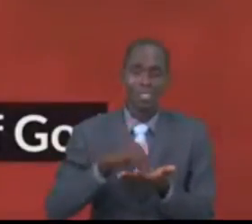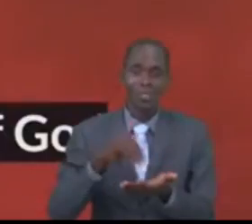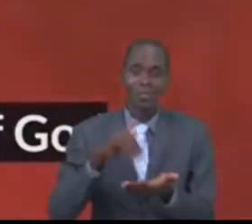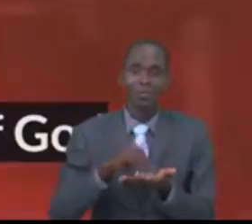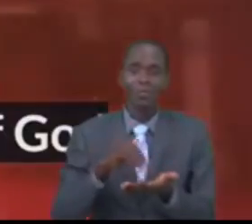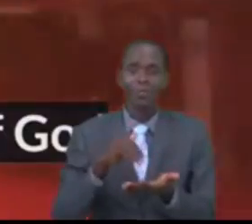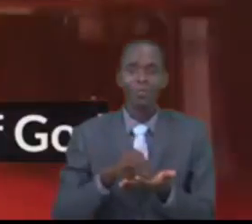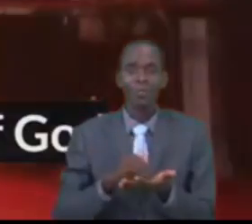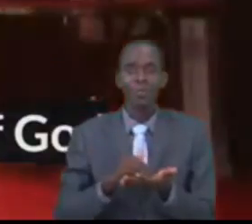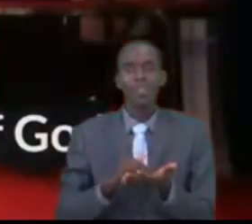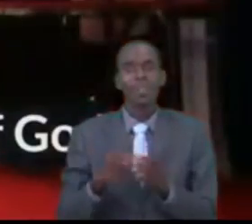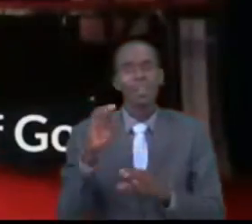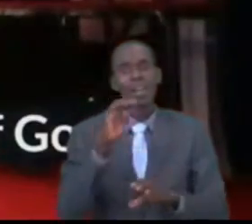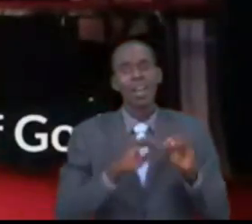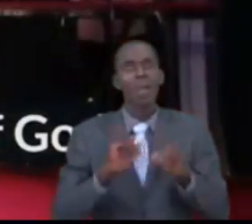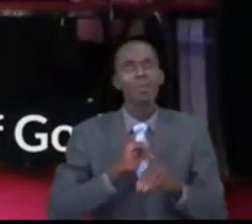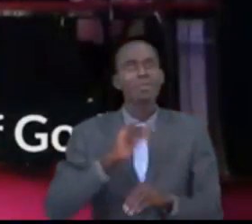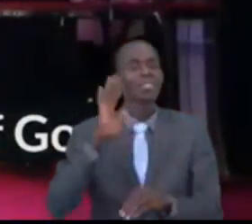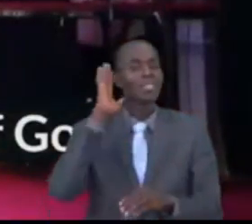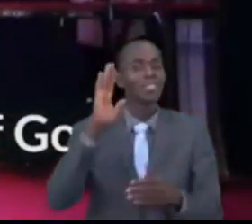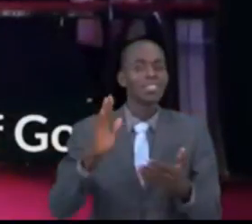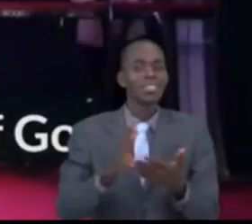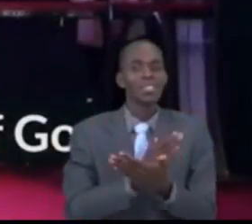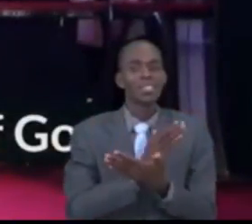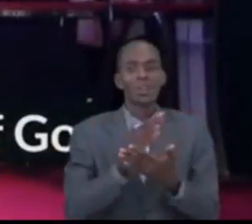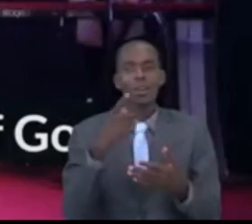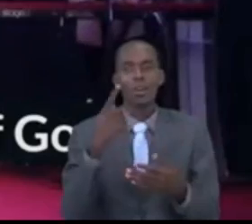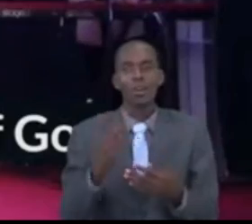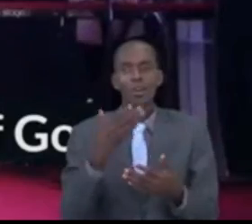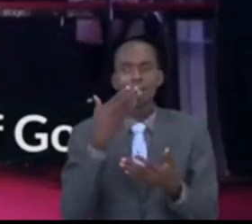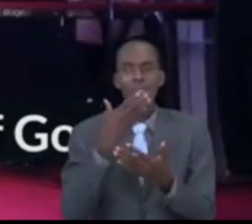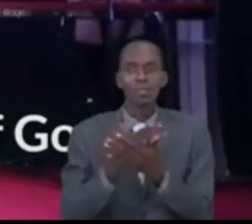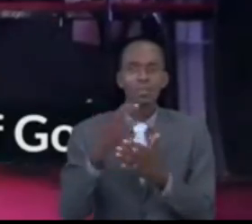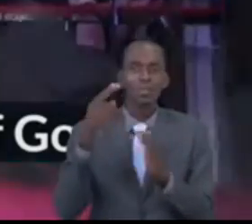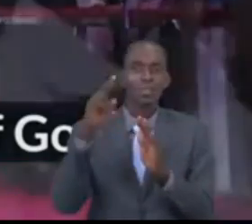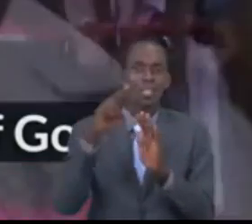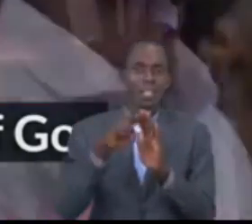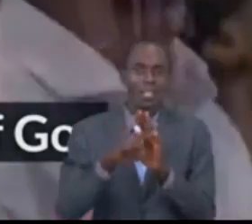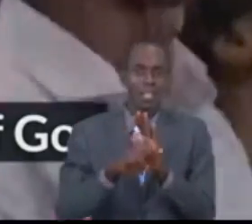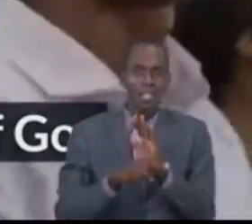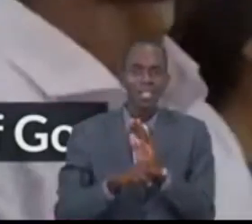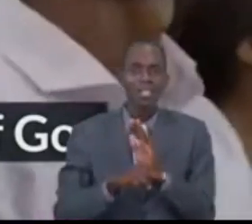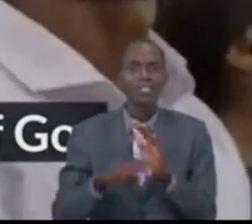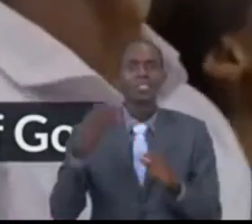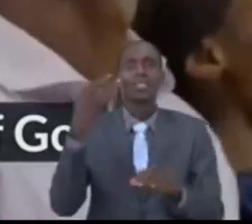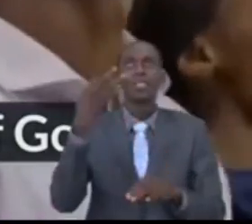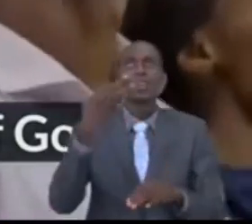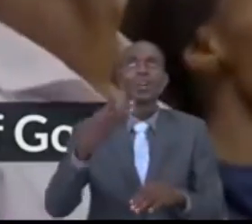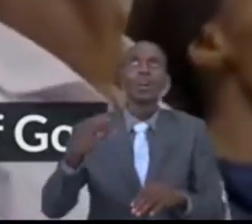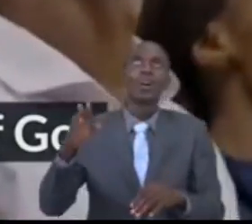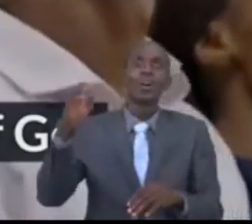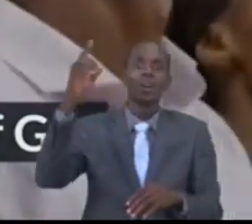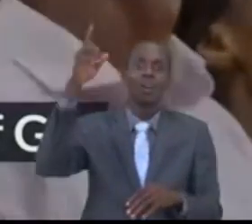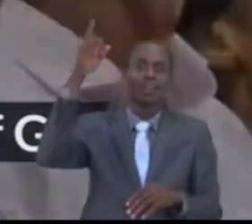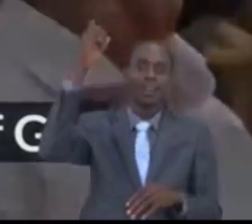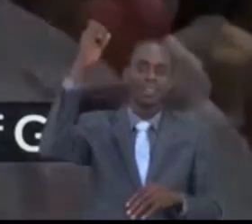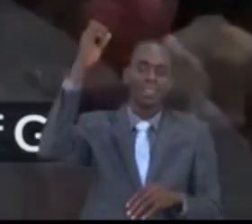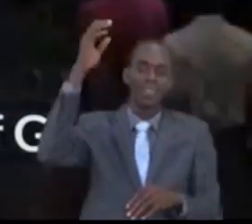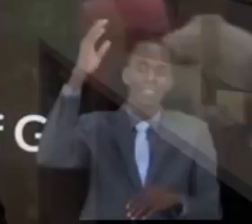God. Oh, I will sing of the goodness of